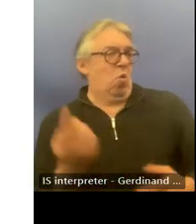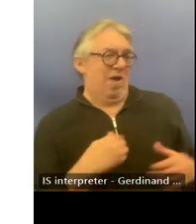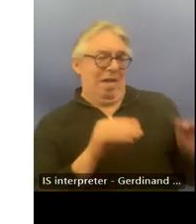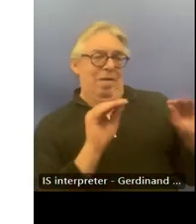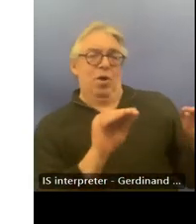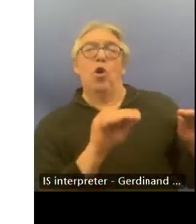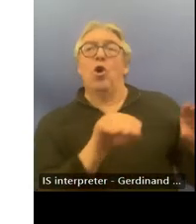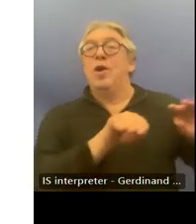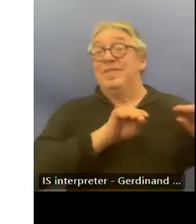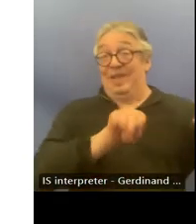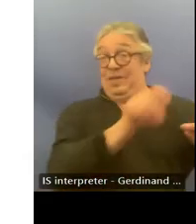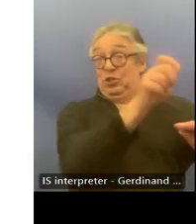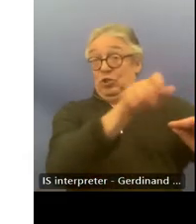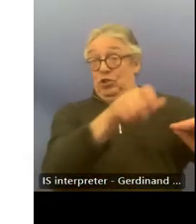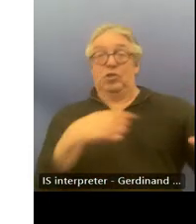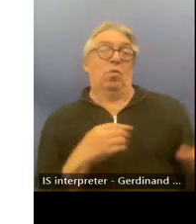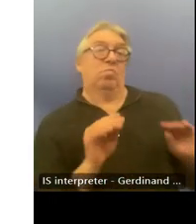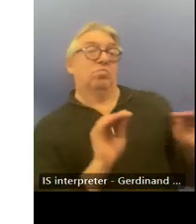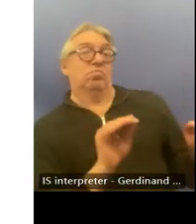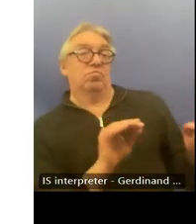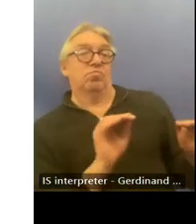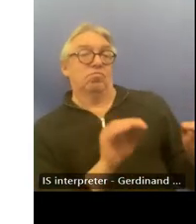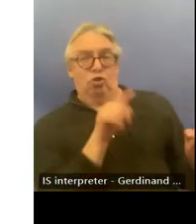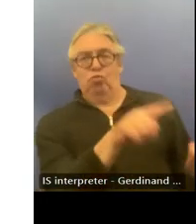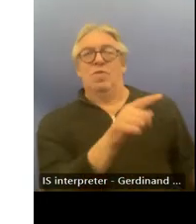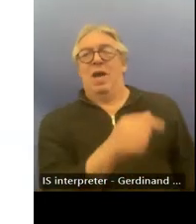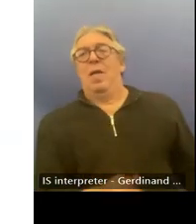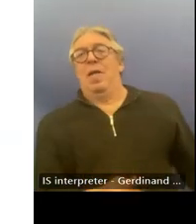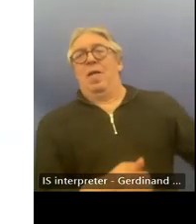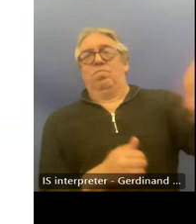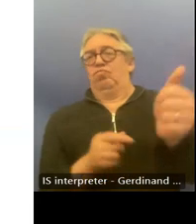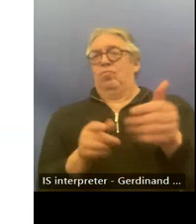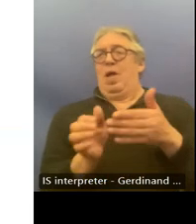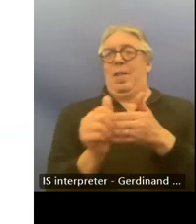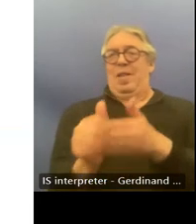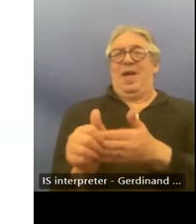government, she is the leader of this session. And